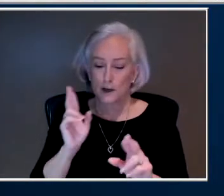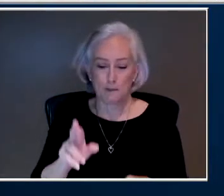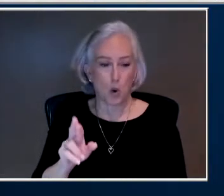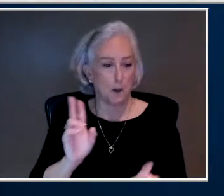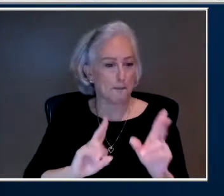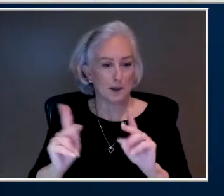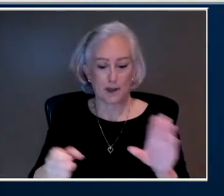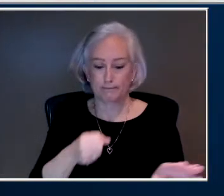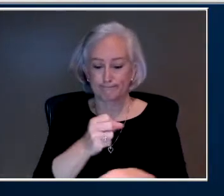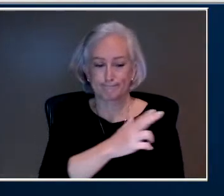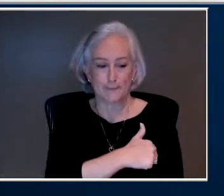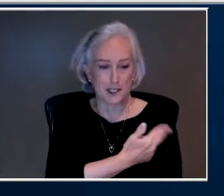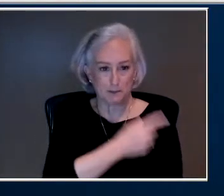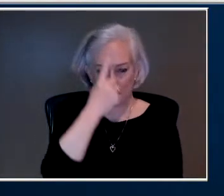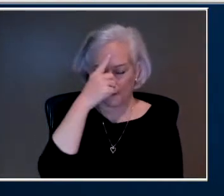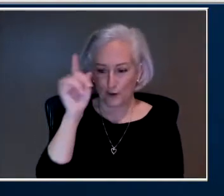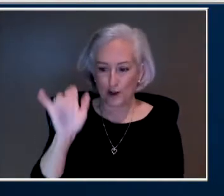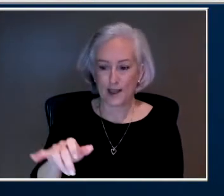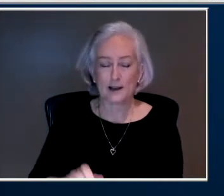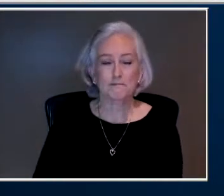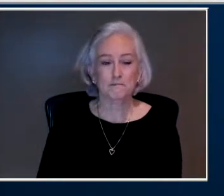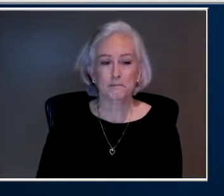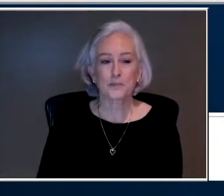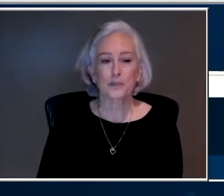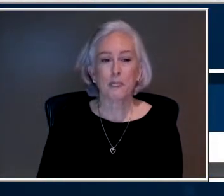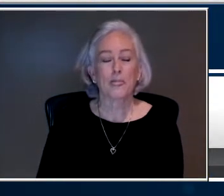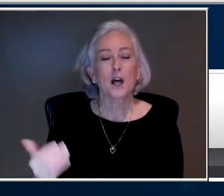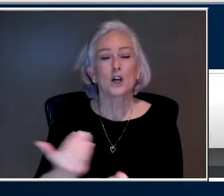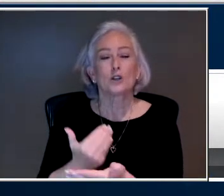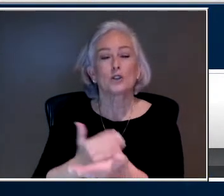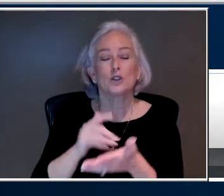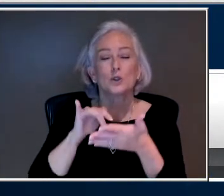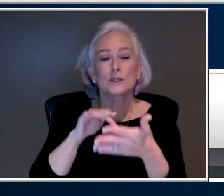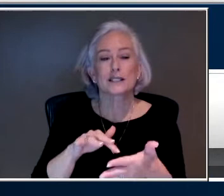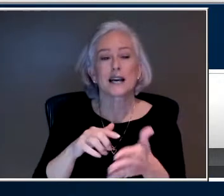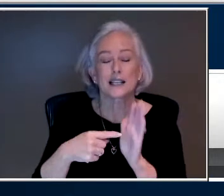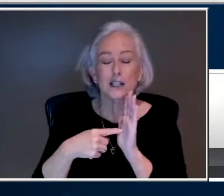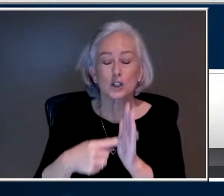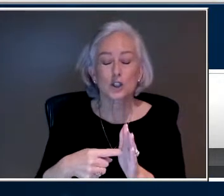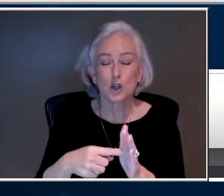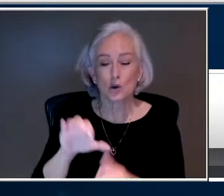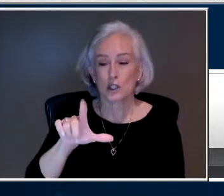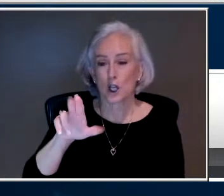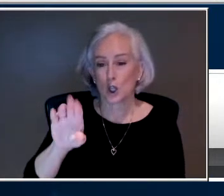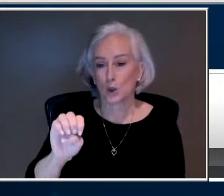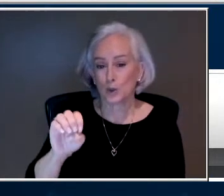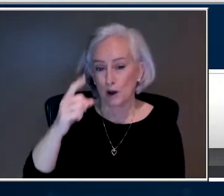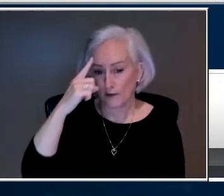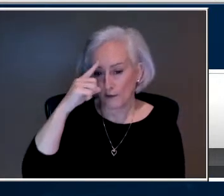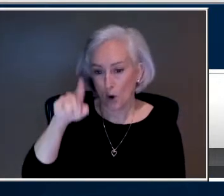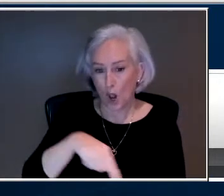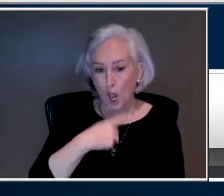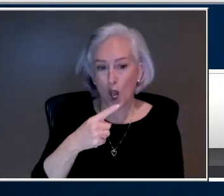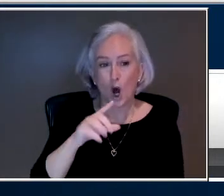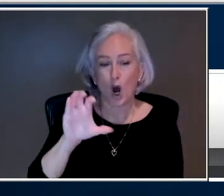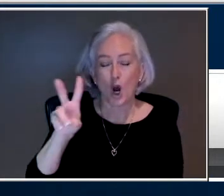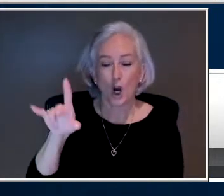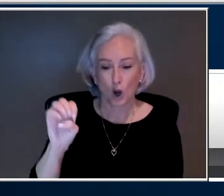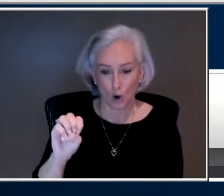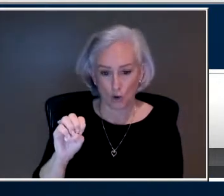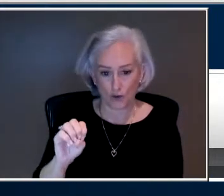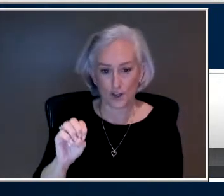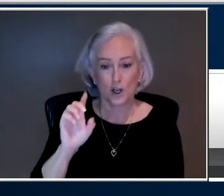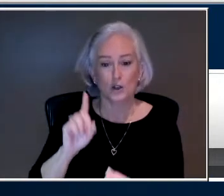study published this week gives us another clue into long COVID. Researchers from University of Pennsylvania linked long COVID to